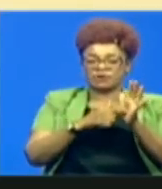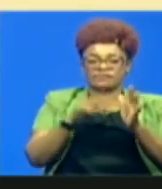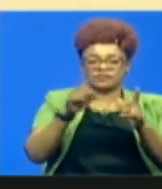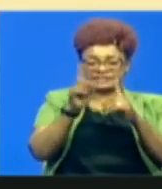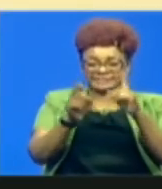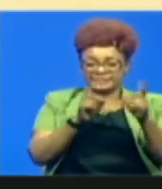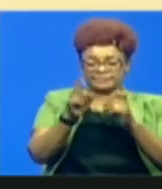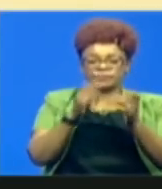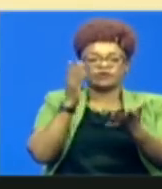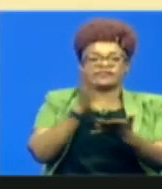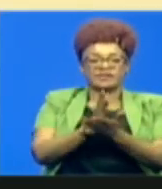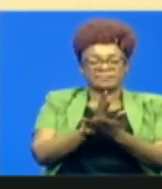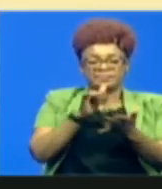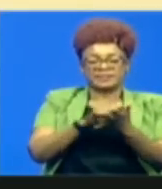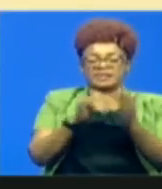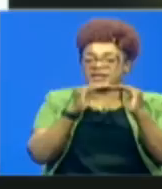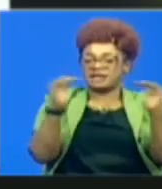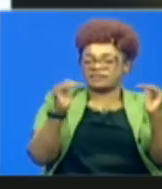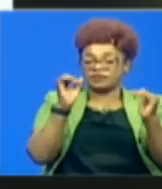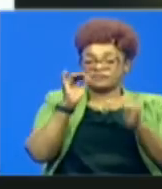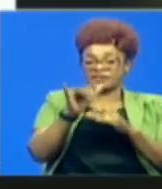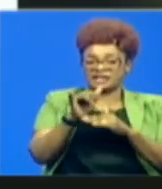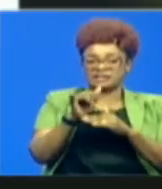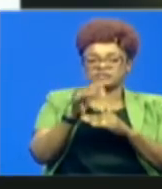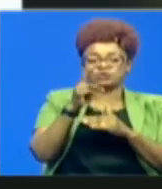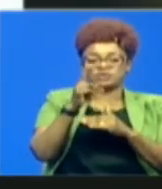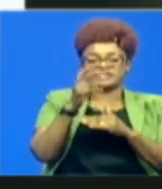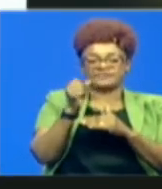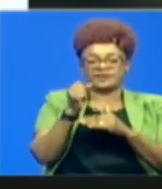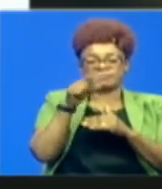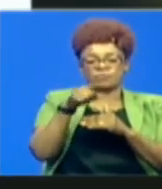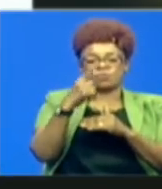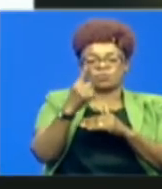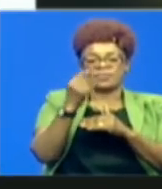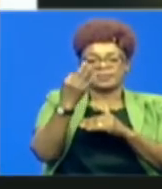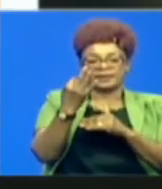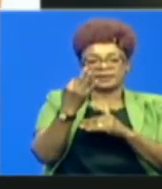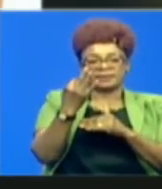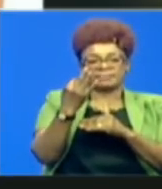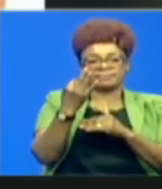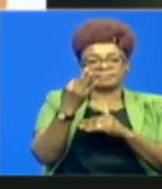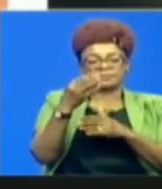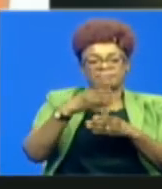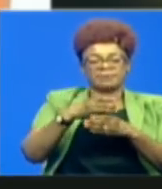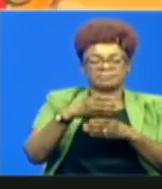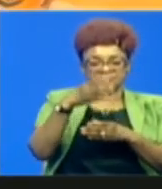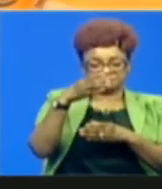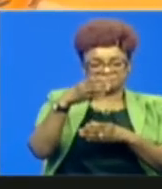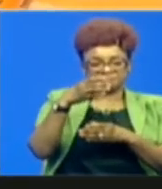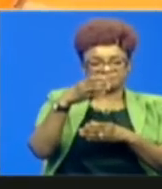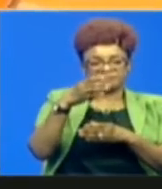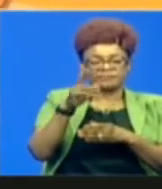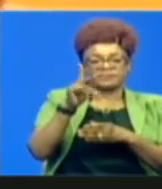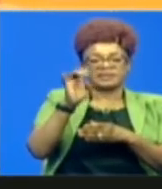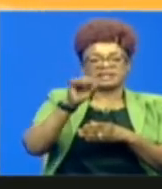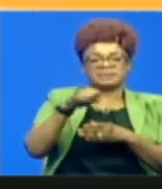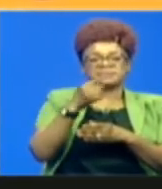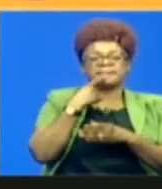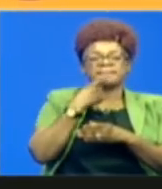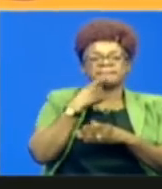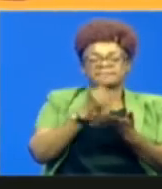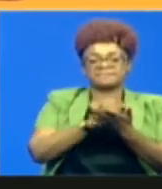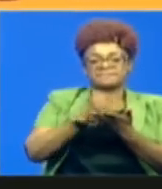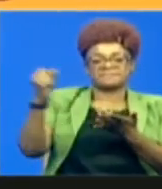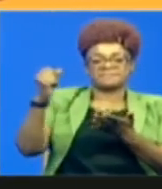indeed confirmed that the level of aflatoxin is 25.13 parts per billion. KEB says it has suspended the